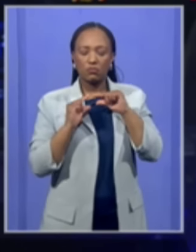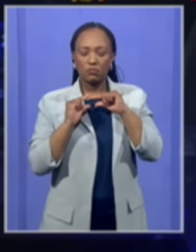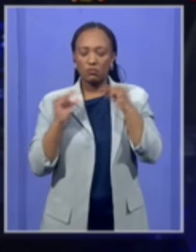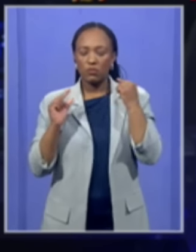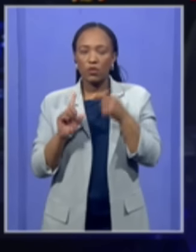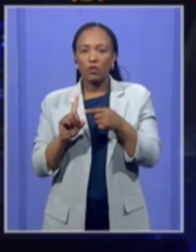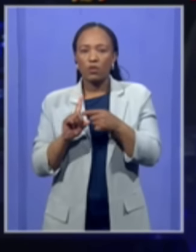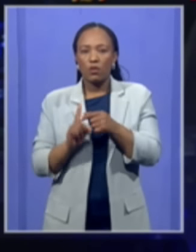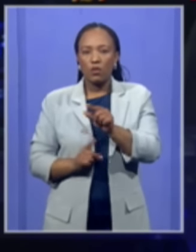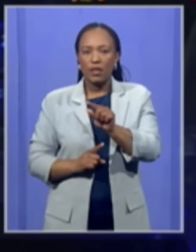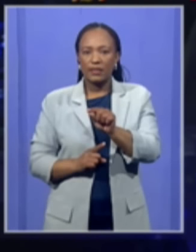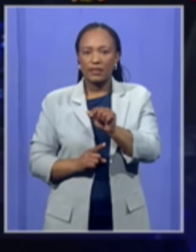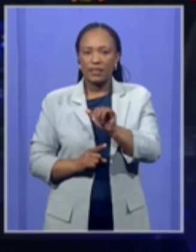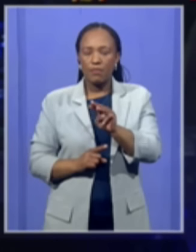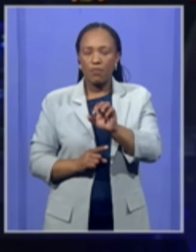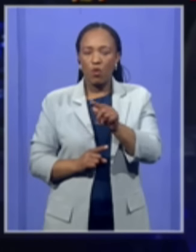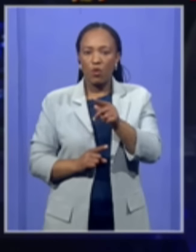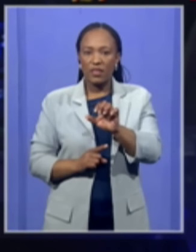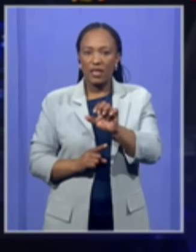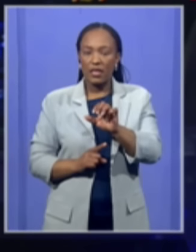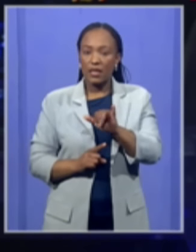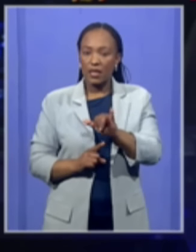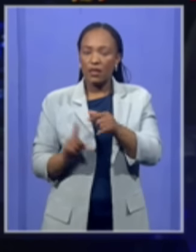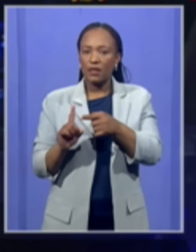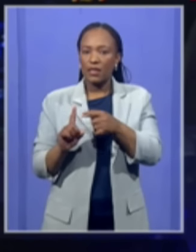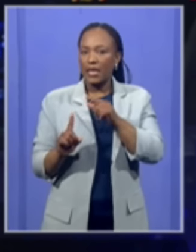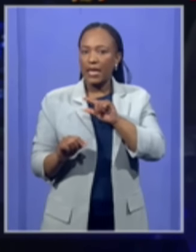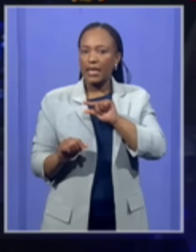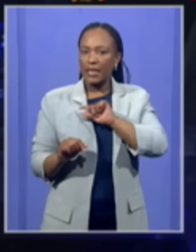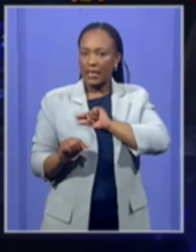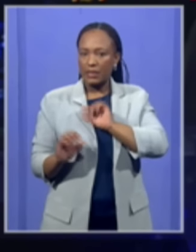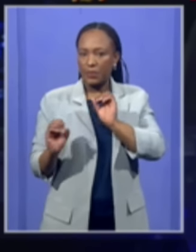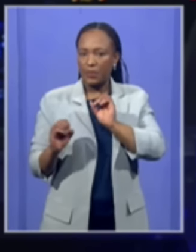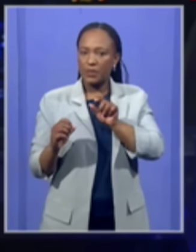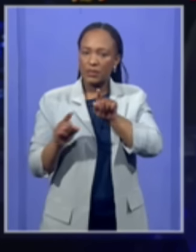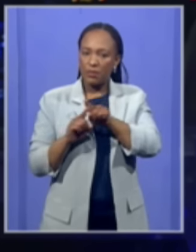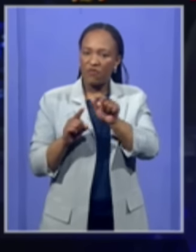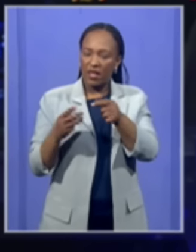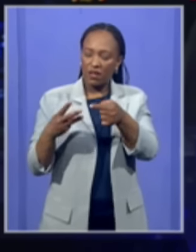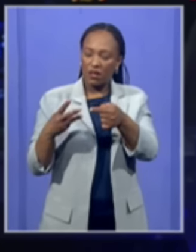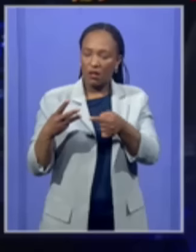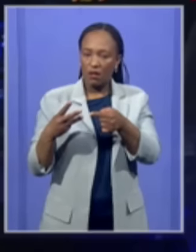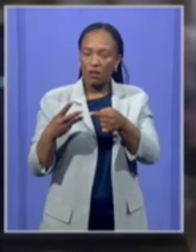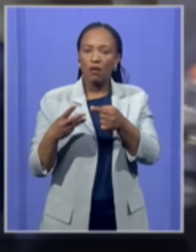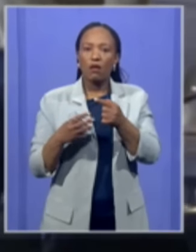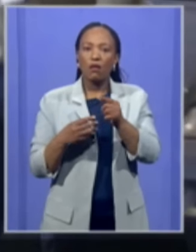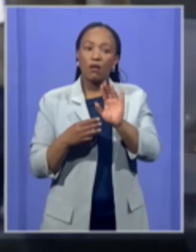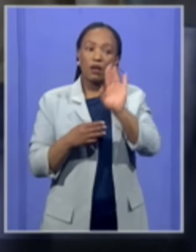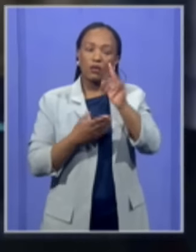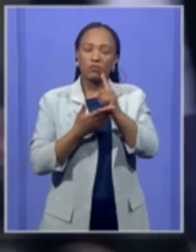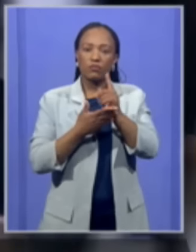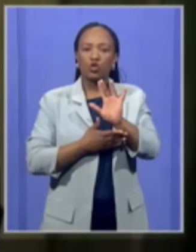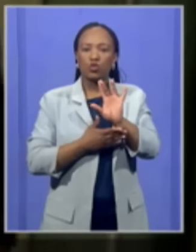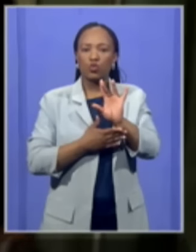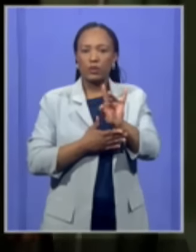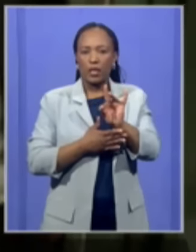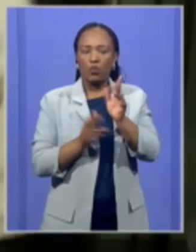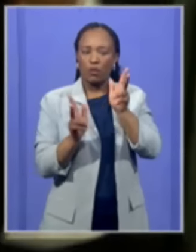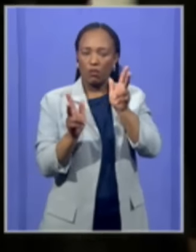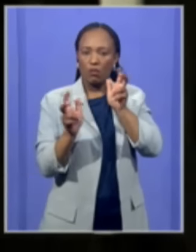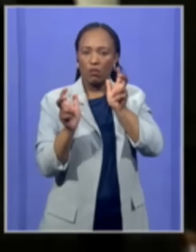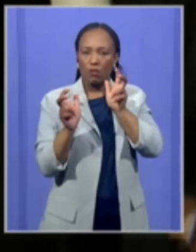Motoso le baqosuwa mmoho le yena ba babedi e tla mamelwa bekeng e tlang ka la bobedi. Kahlolong ya hae moahlodi o ile a hlahisa